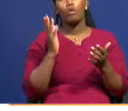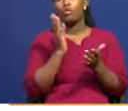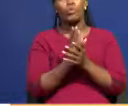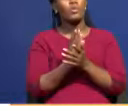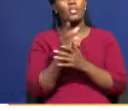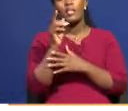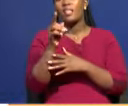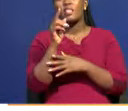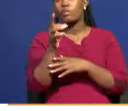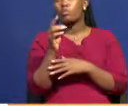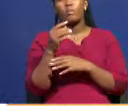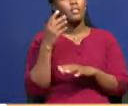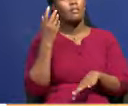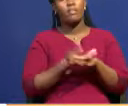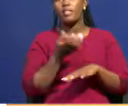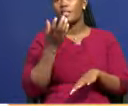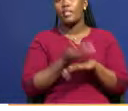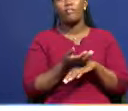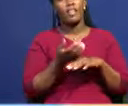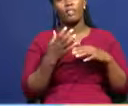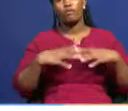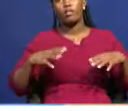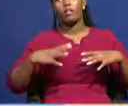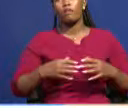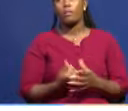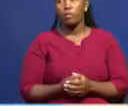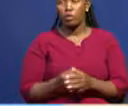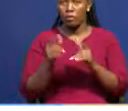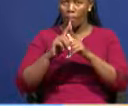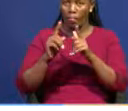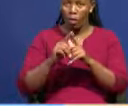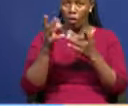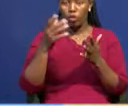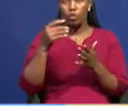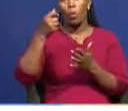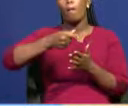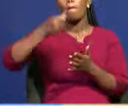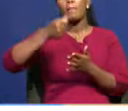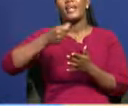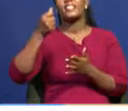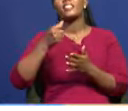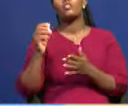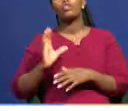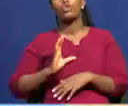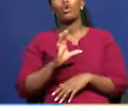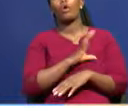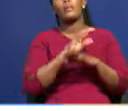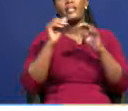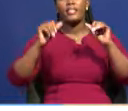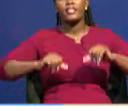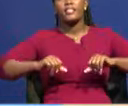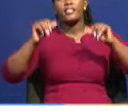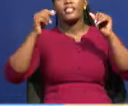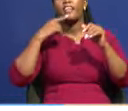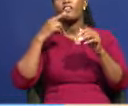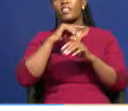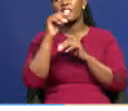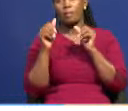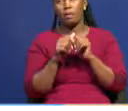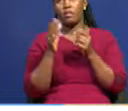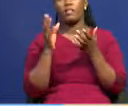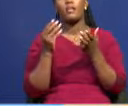it's going to boomerang on us at some level. Okay, even had Ndidi Nyoro, the budget committee chair, was speaking on that issue in terms of budgeting for disasters